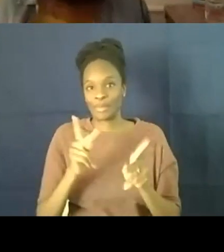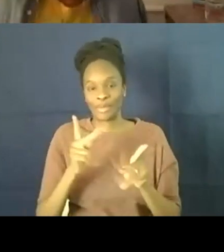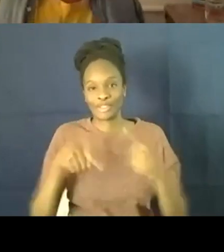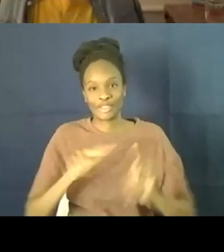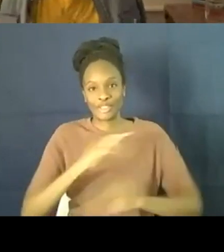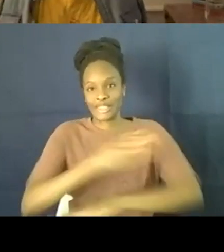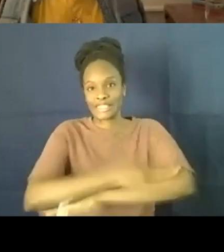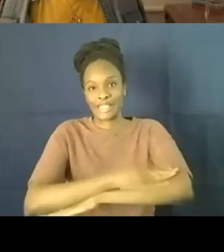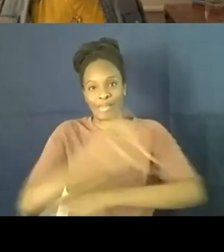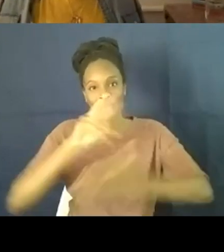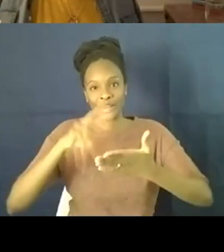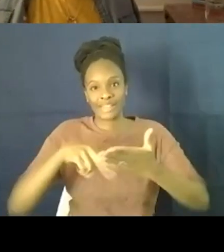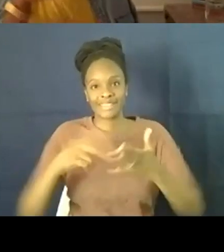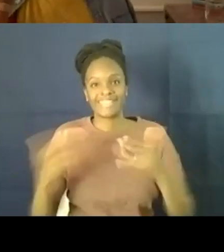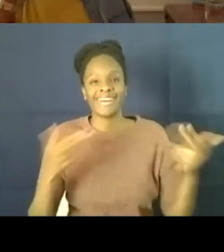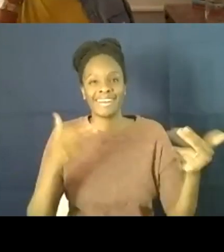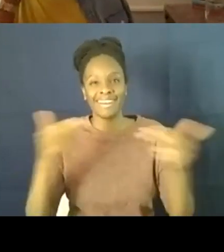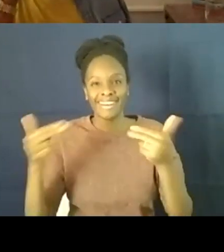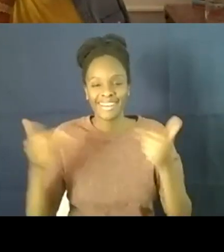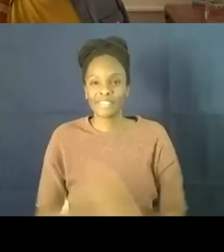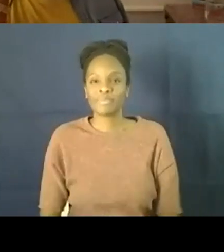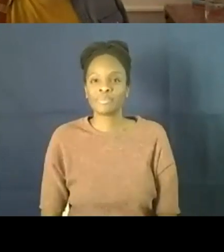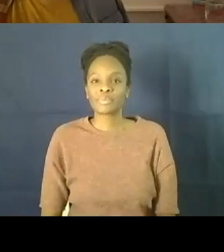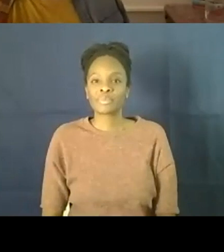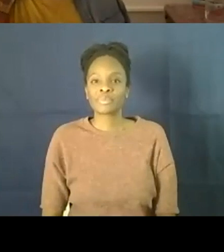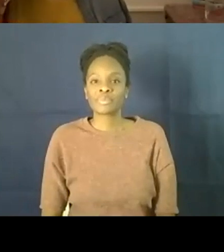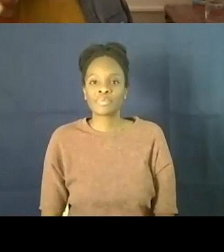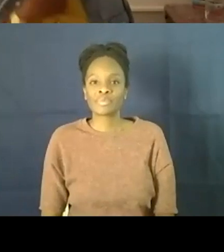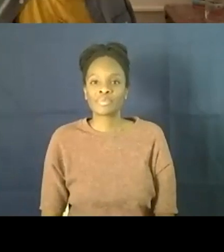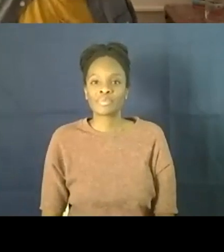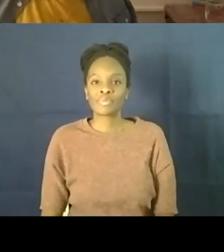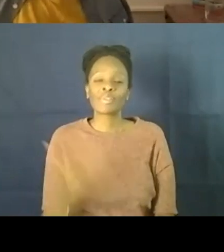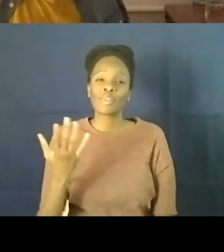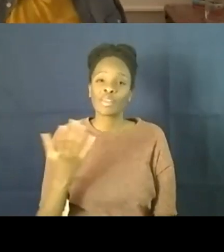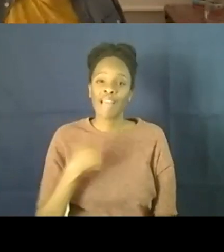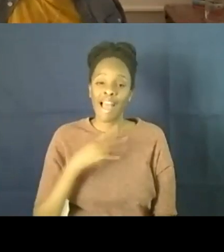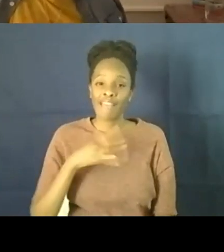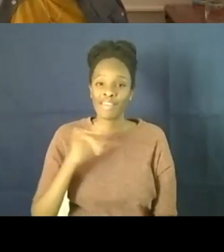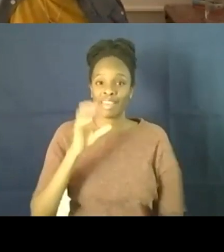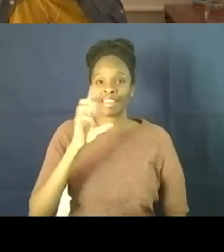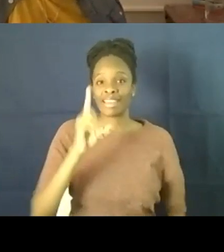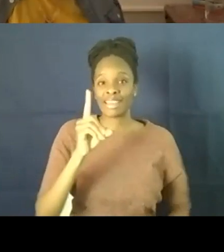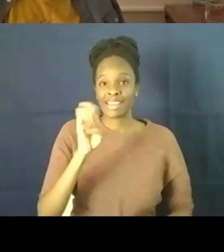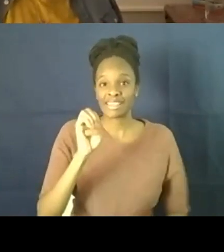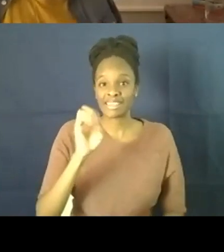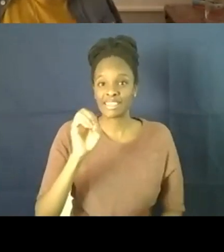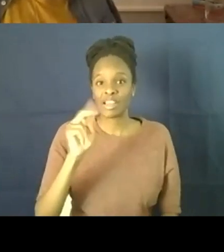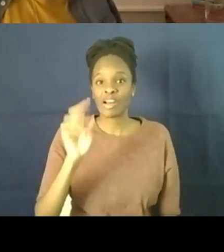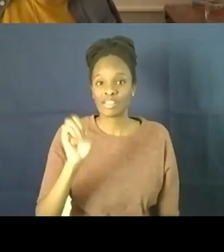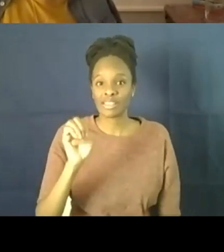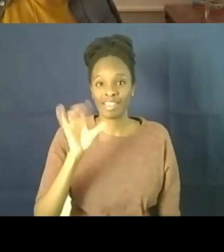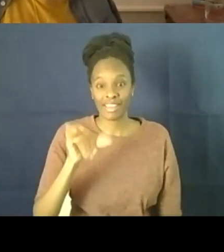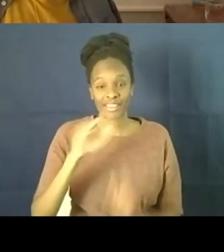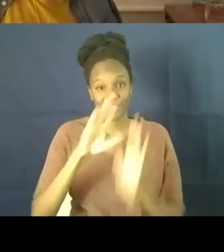But weirdly, I actually feel, maybe not weirdly, but I feel like Deontay is the character I relate most closely